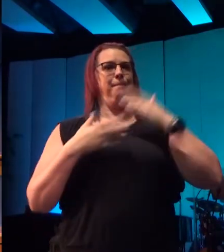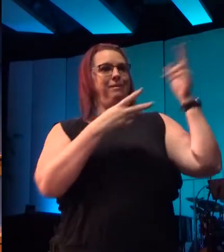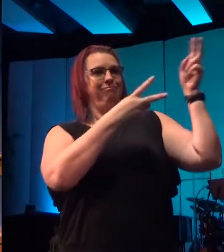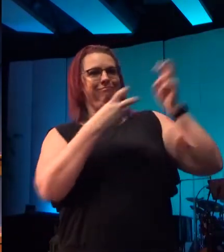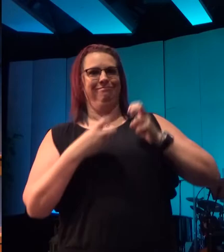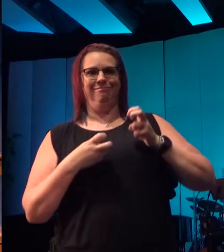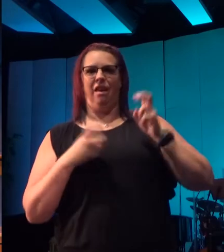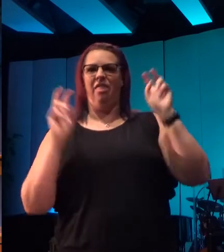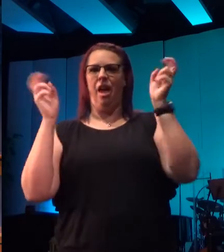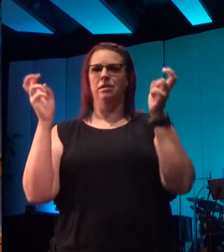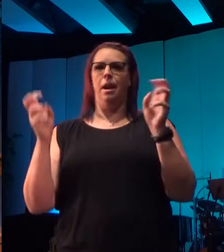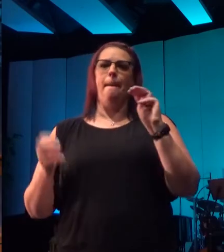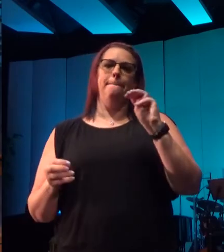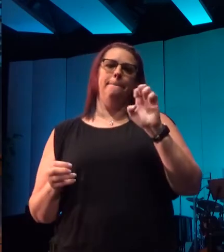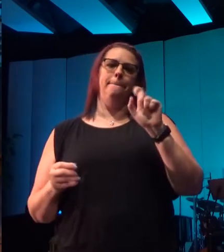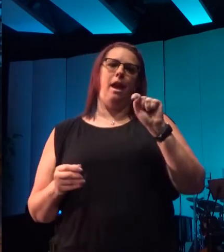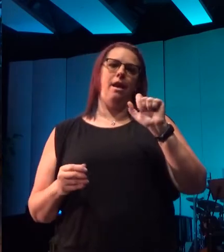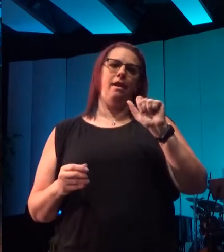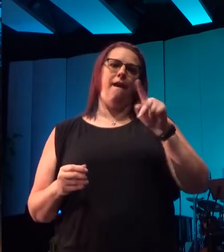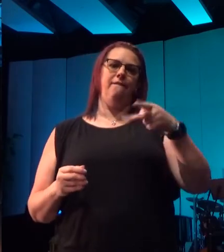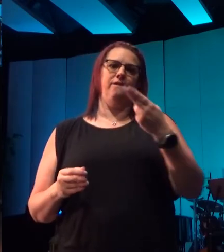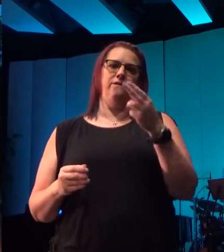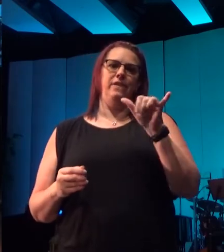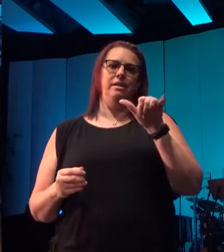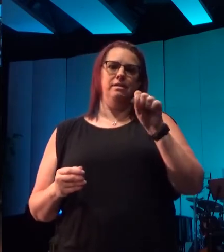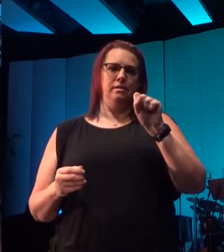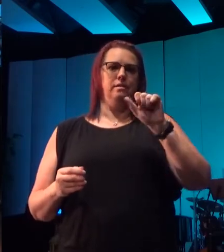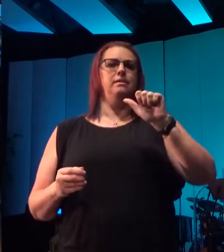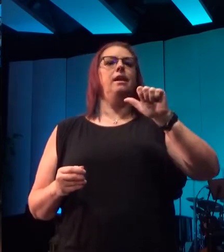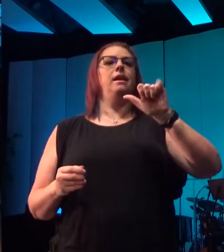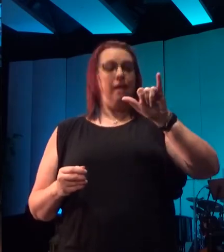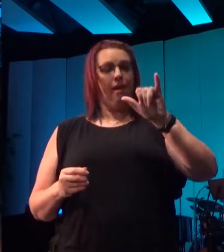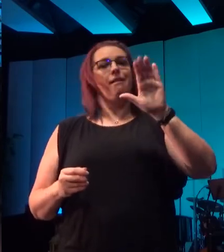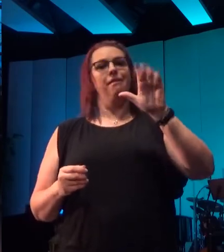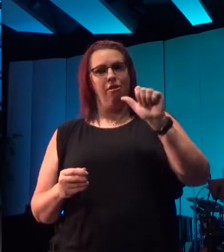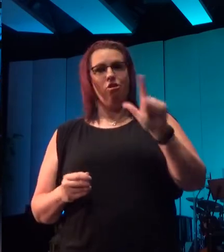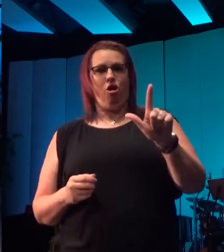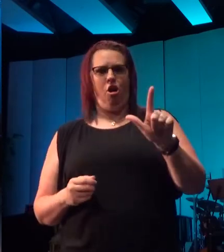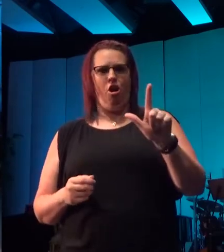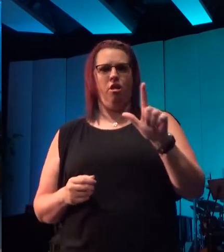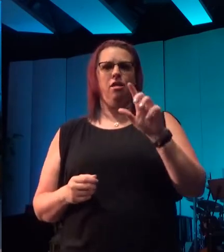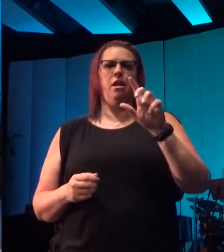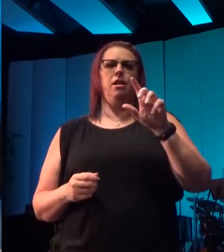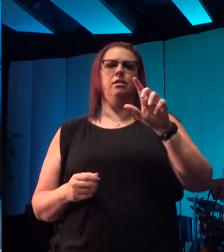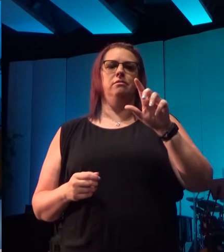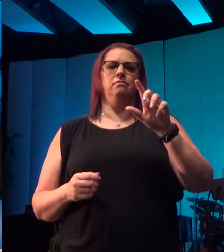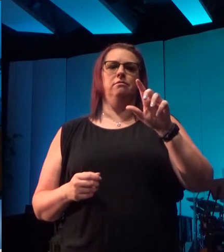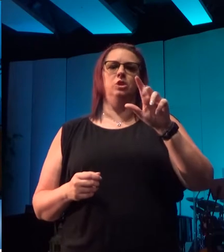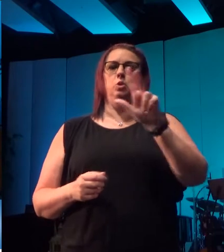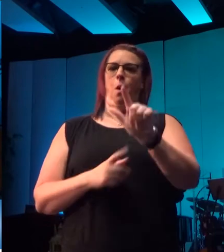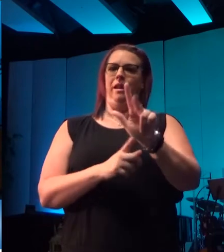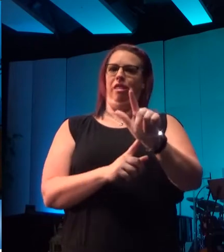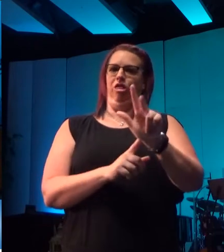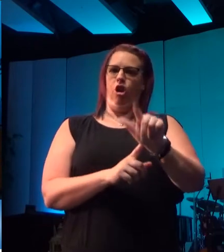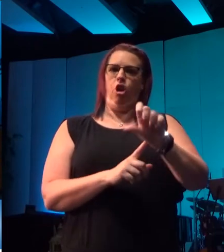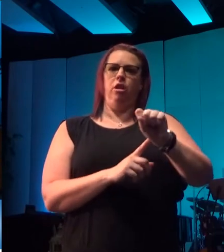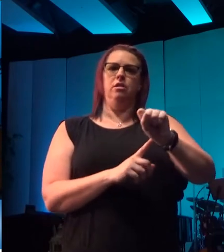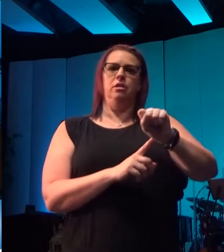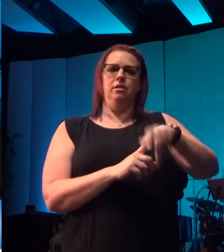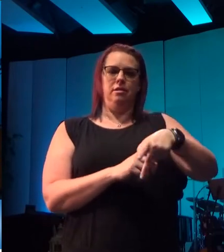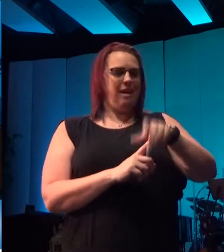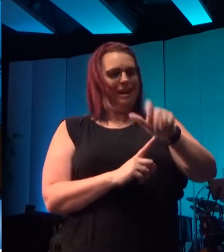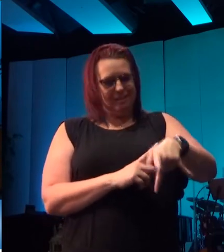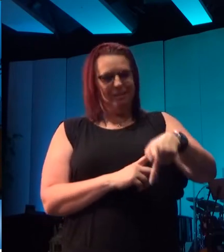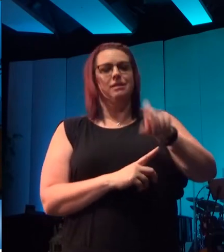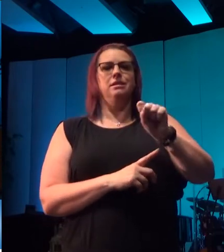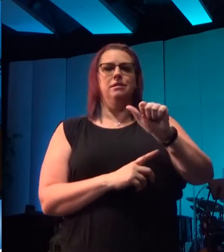23rd Psalm, because there's so much confusion around certain passages and happenings in Bible stories, and some